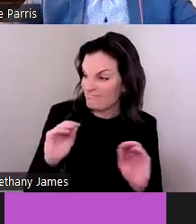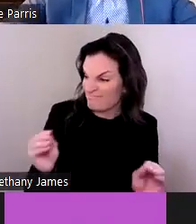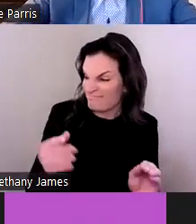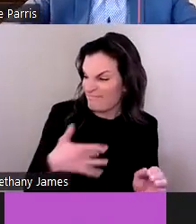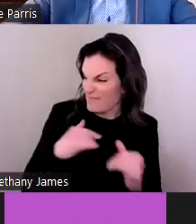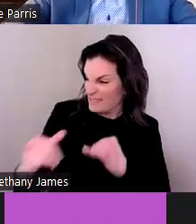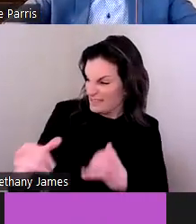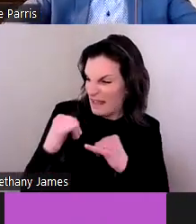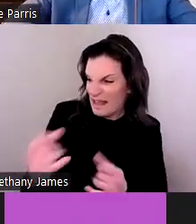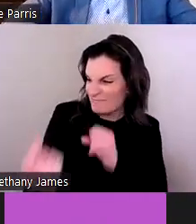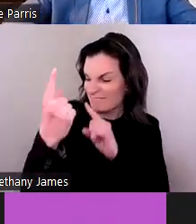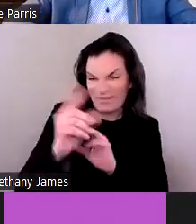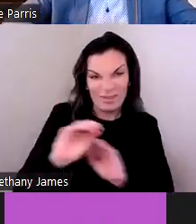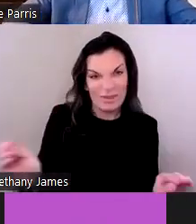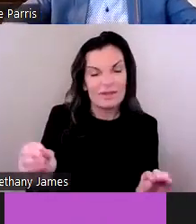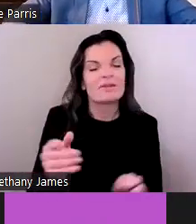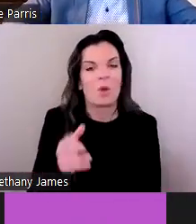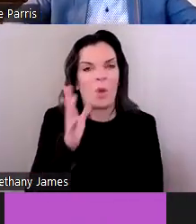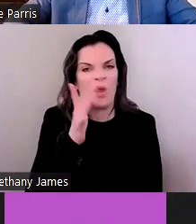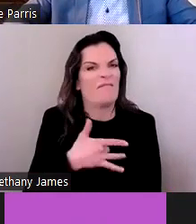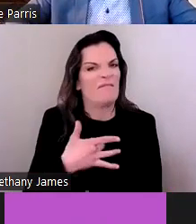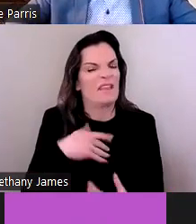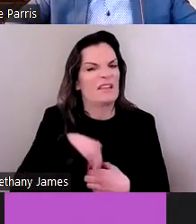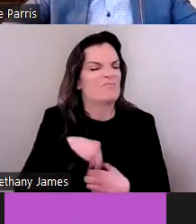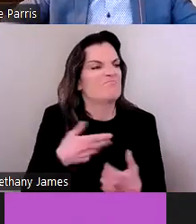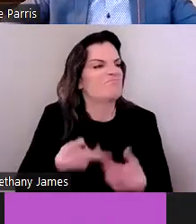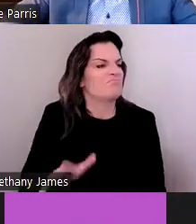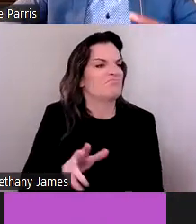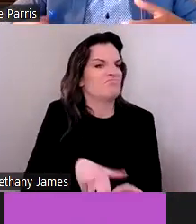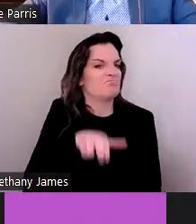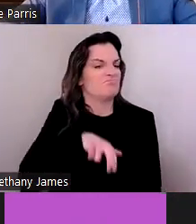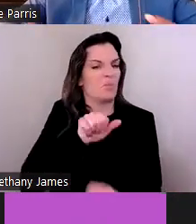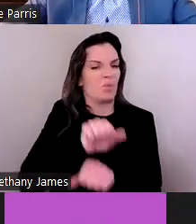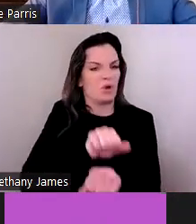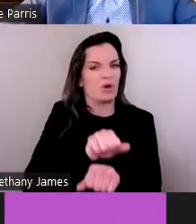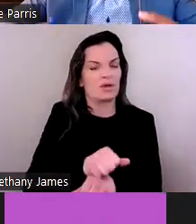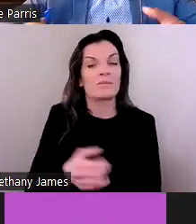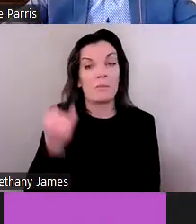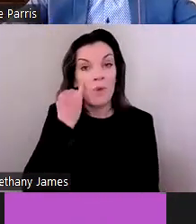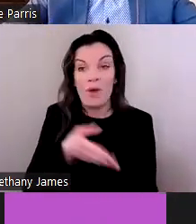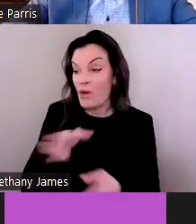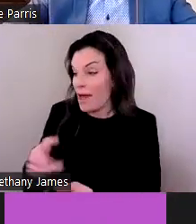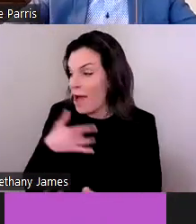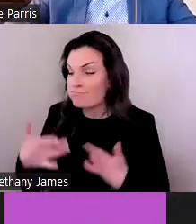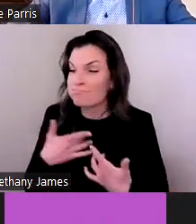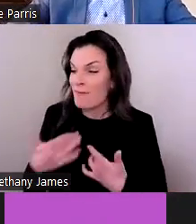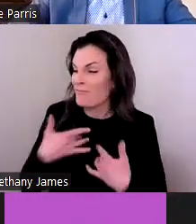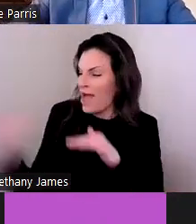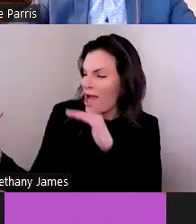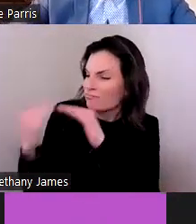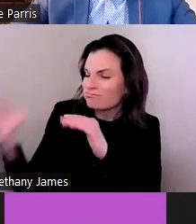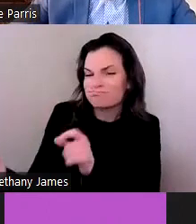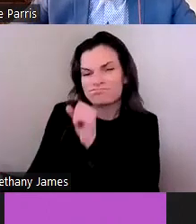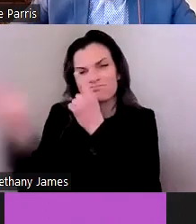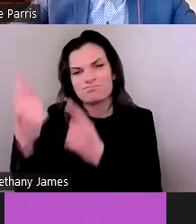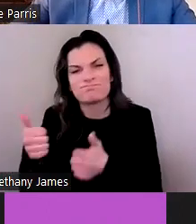is encompassing and it's exciting, you look forward to coming to work every day, people